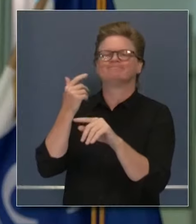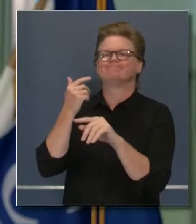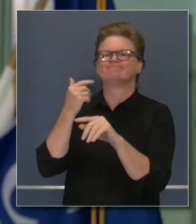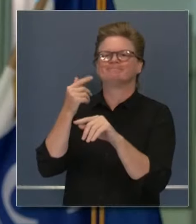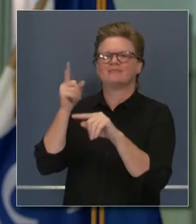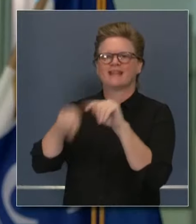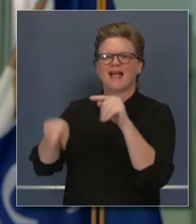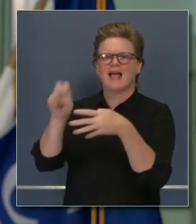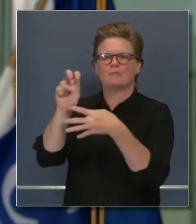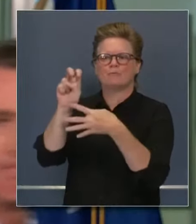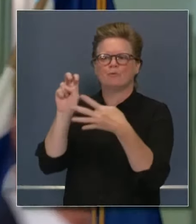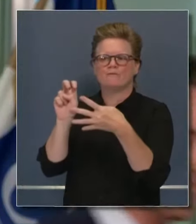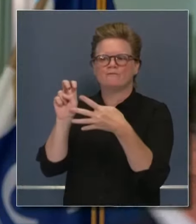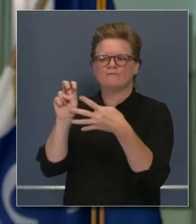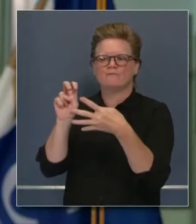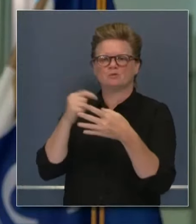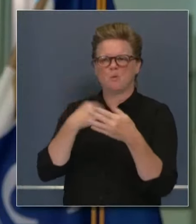Tuesday, with Marin County.